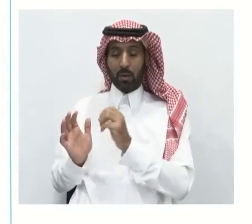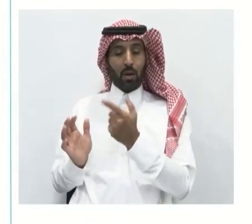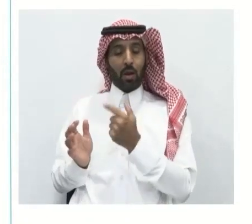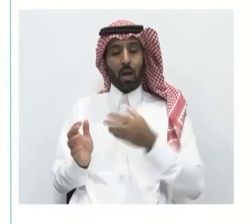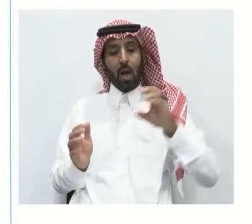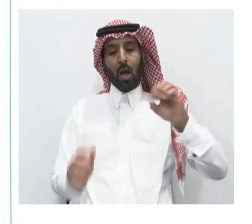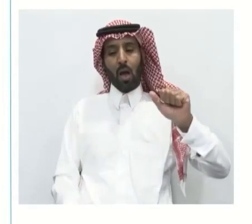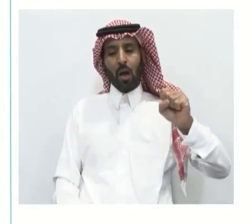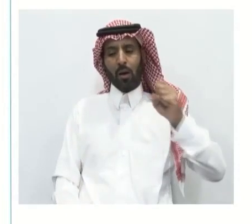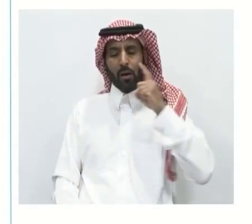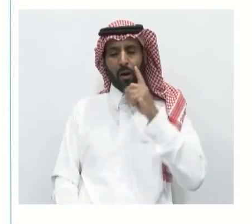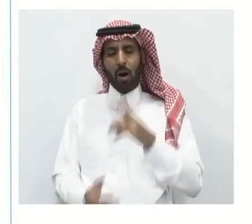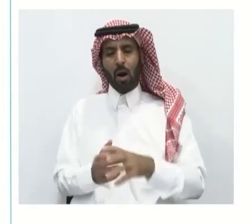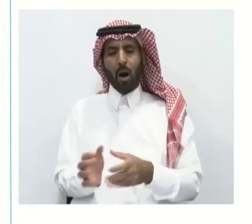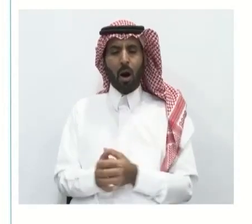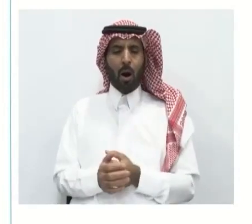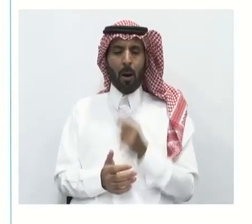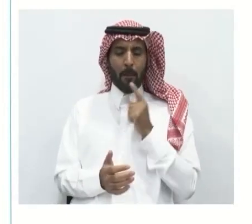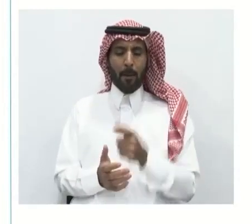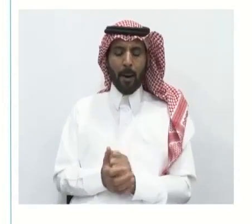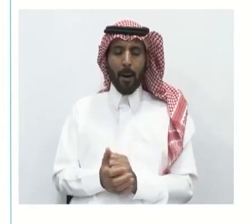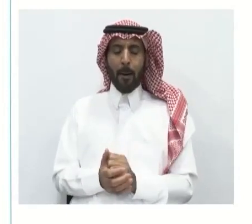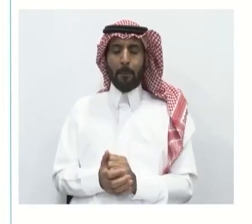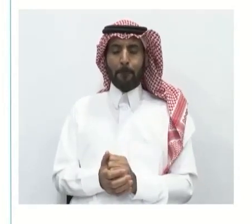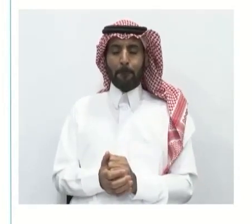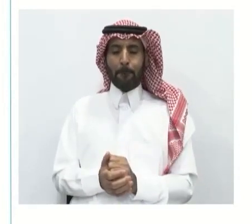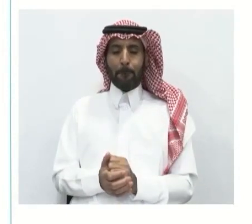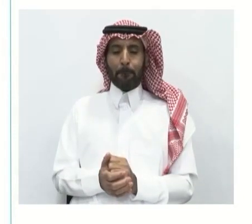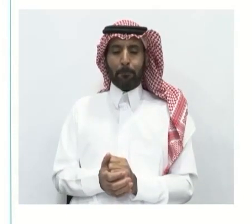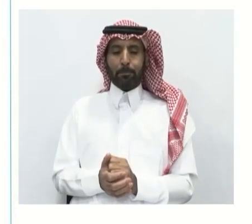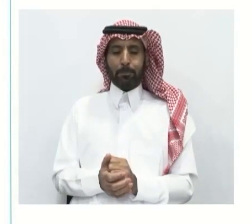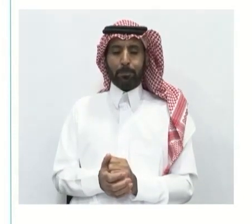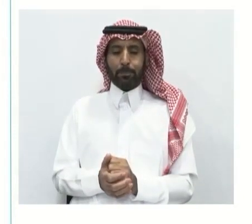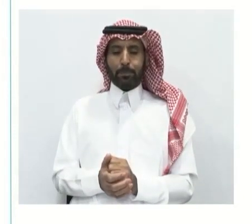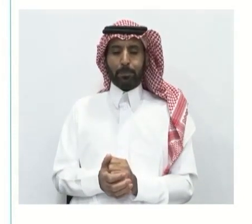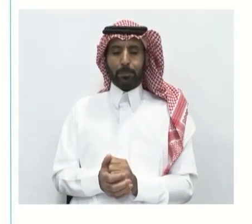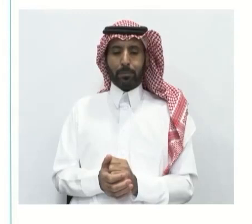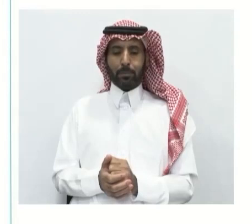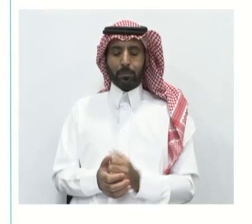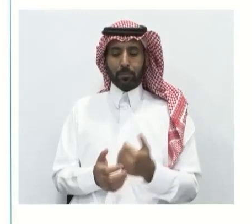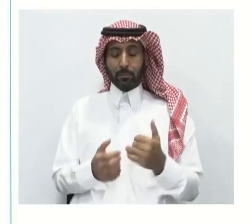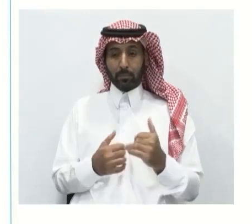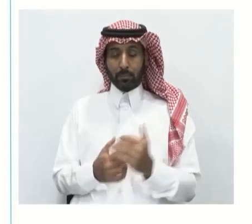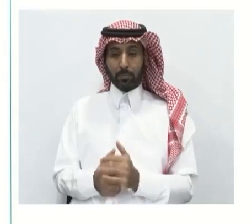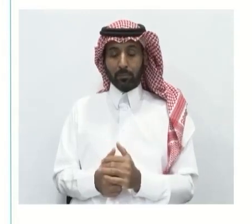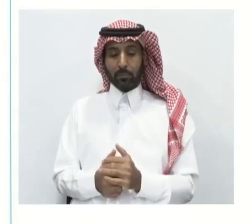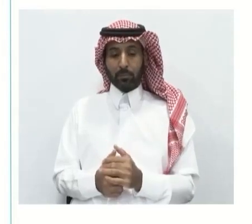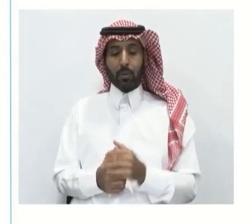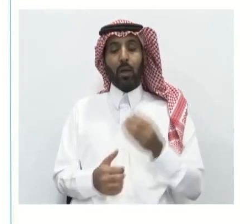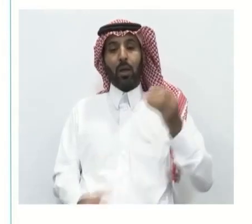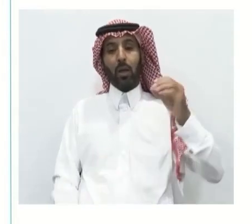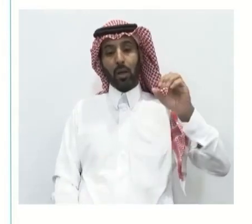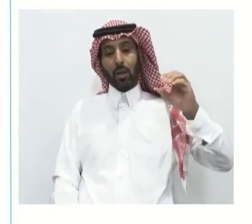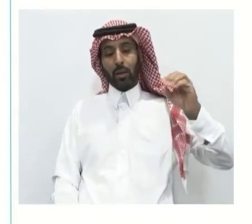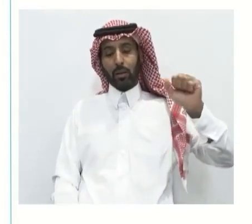of the bowling alley murder. The case of the bowling alley murder. Let's listen. The case of the